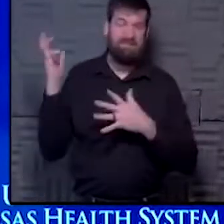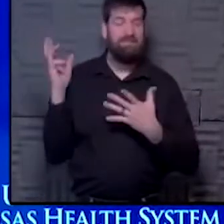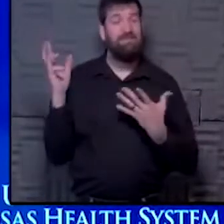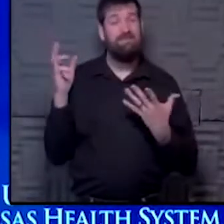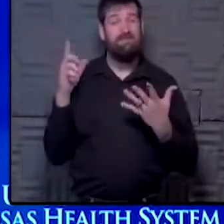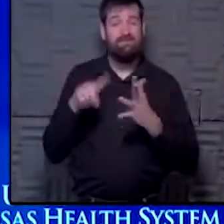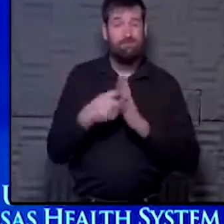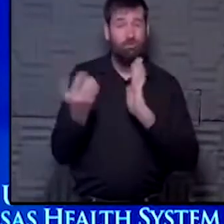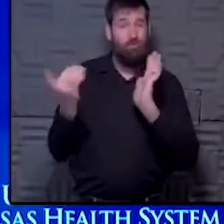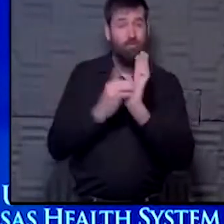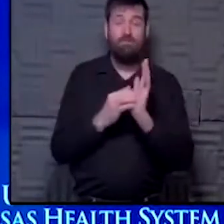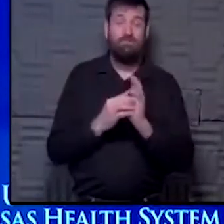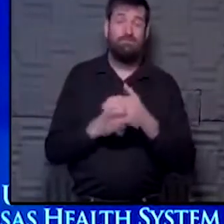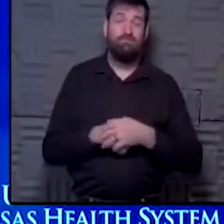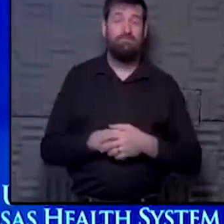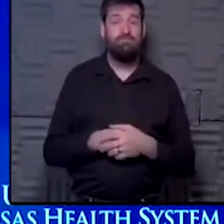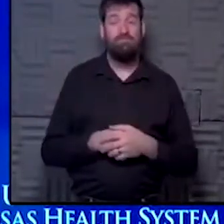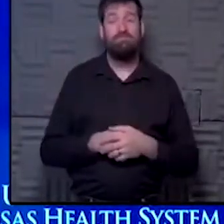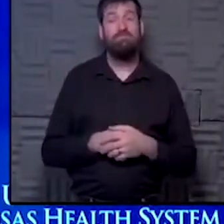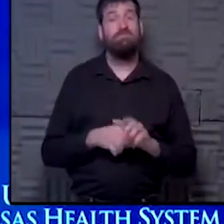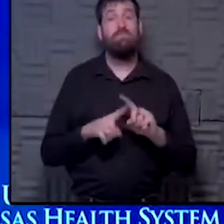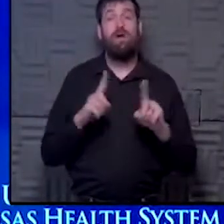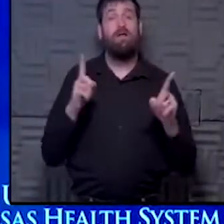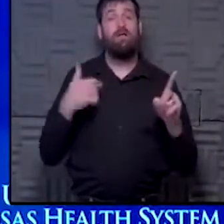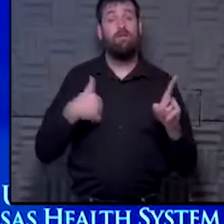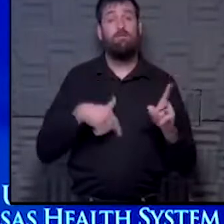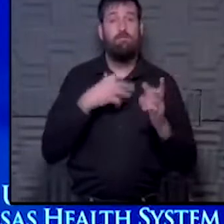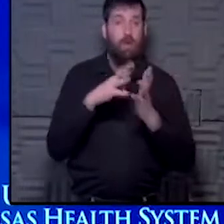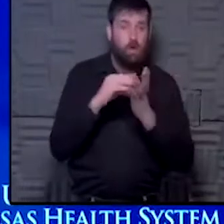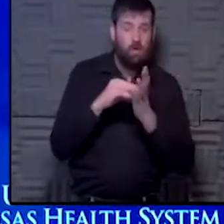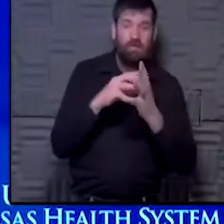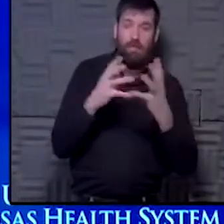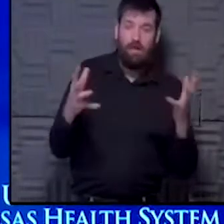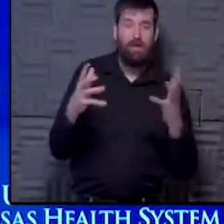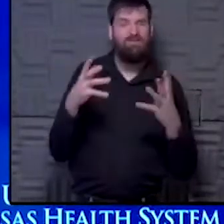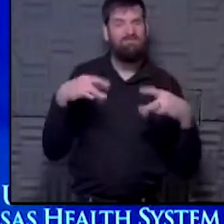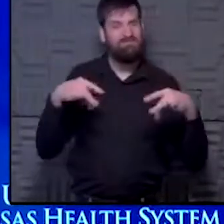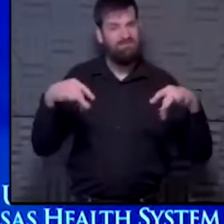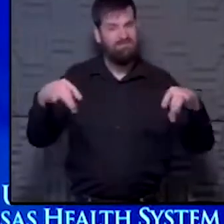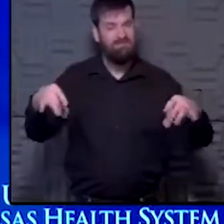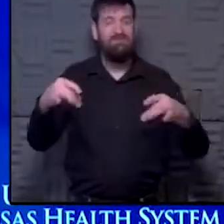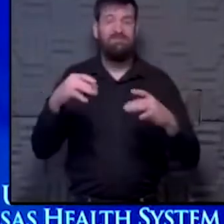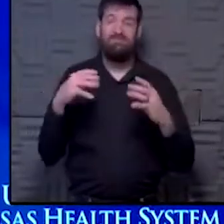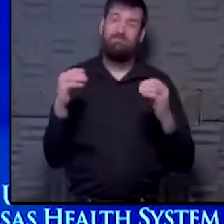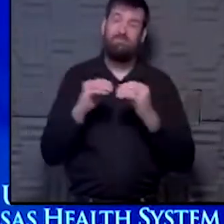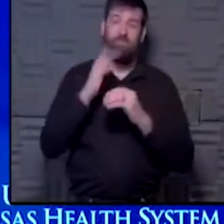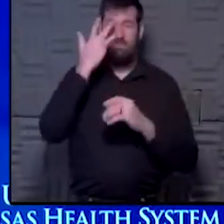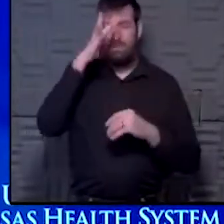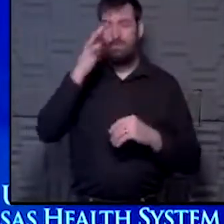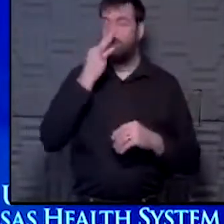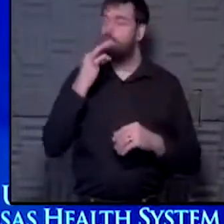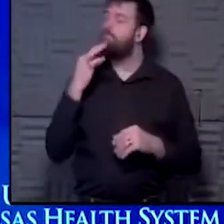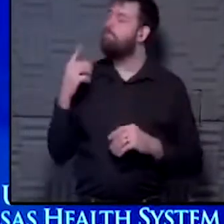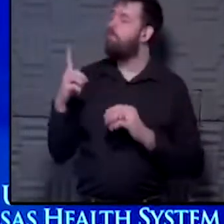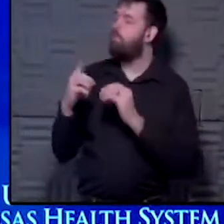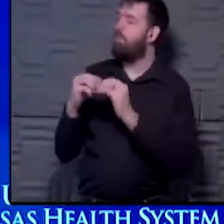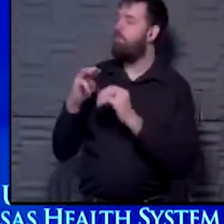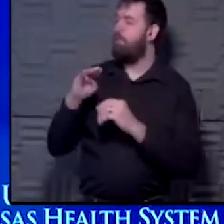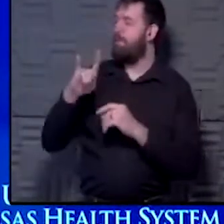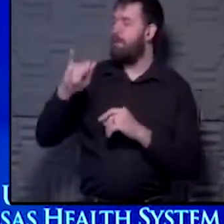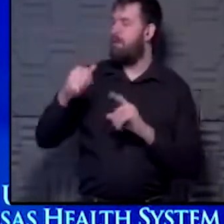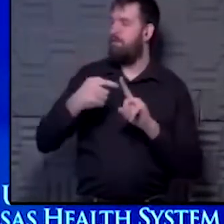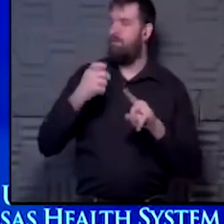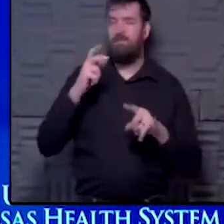But by and large, we've learned a lot. We'll continue to learn a lot. We'll be a lot smarter soon. One more media question just came in